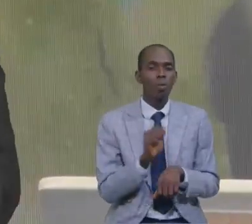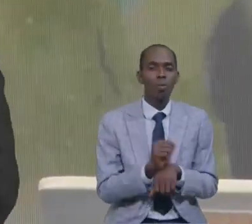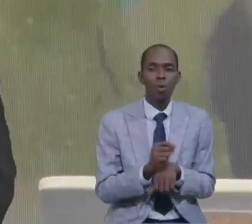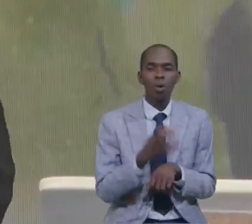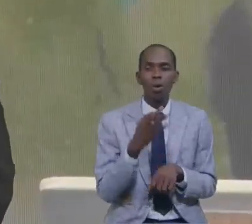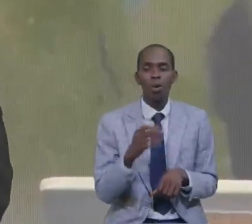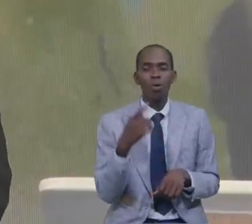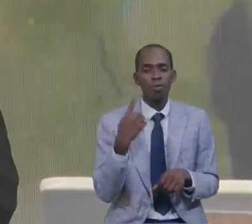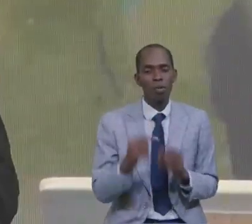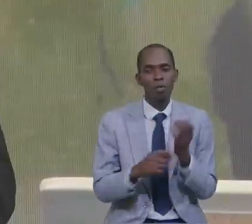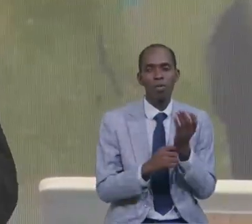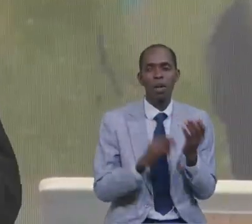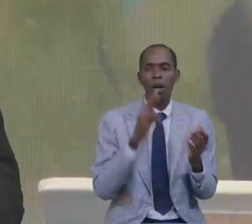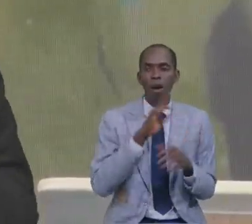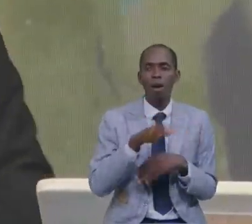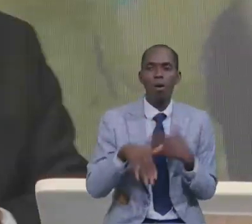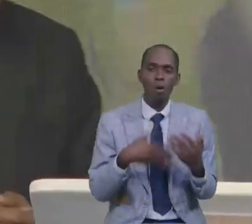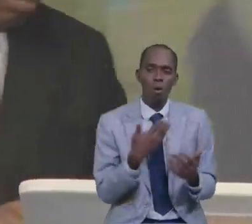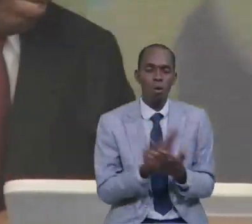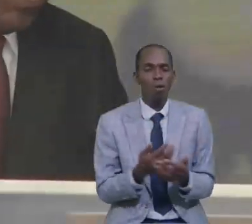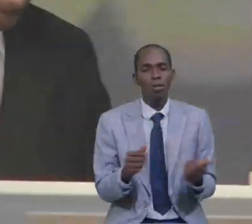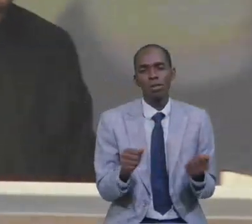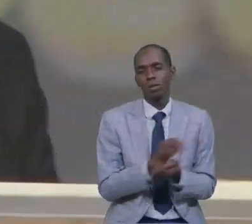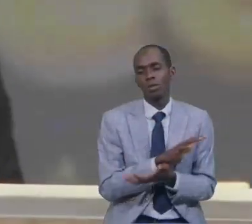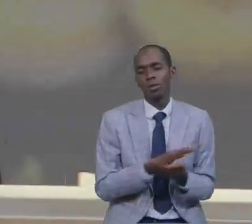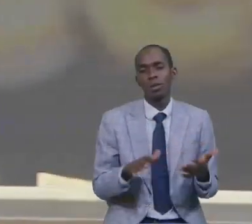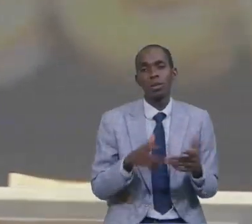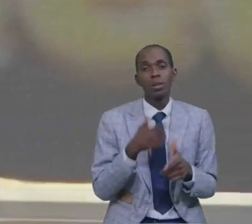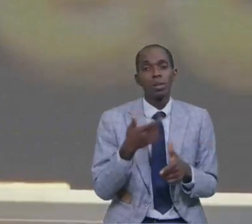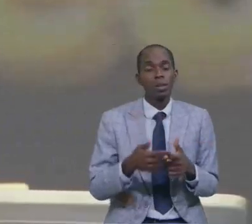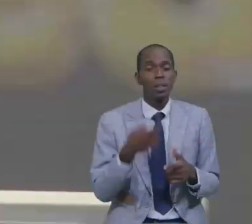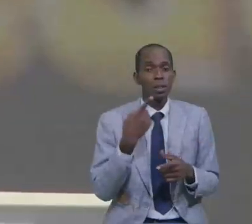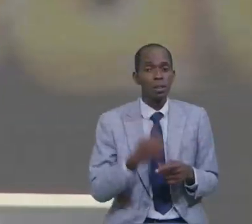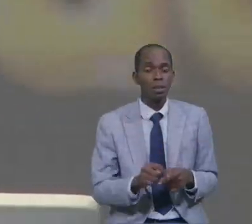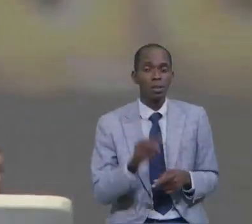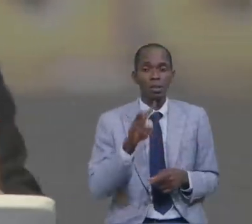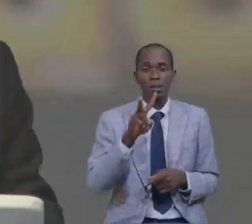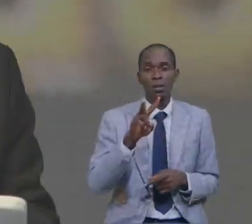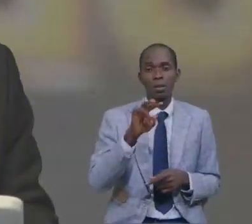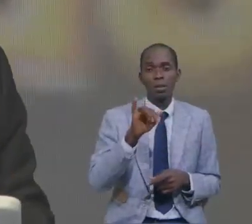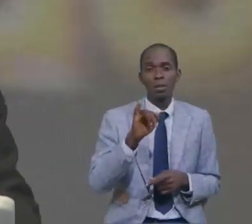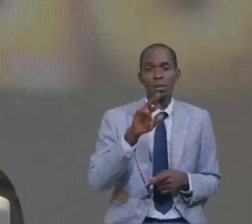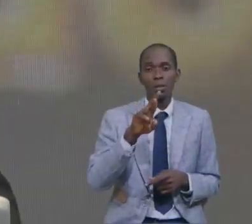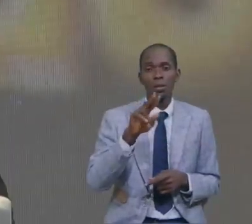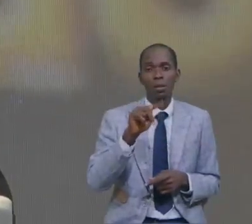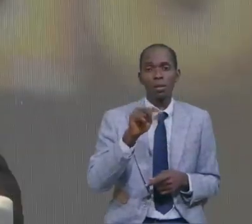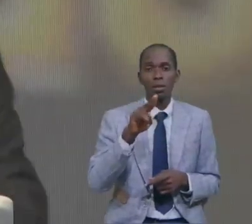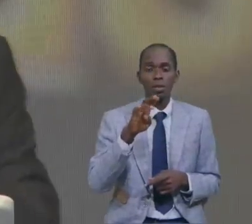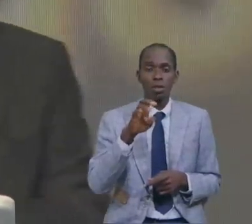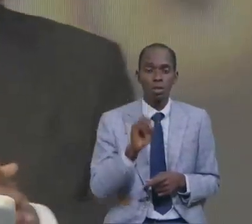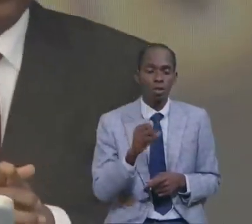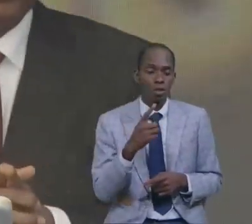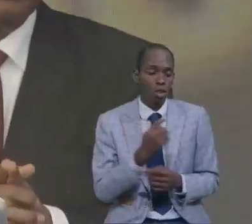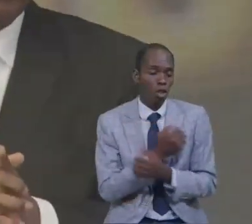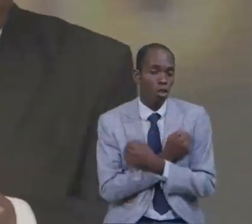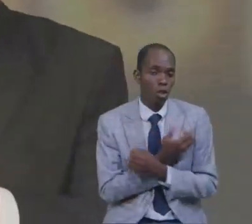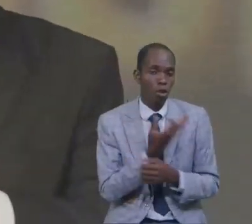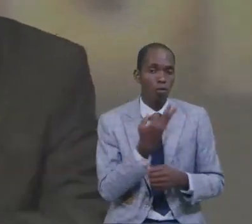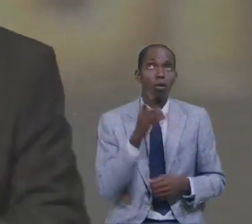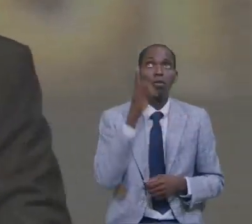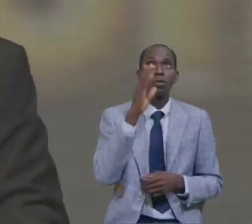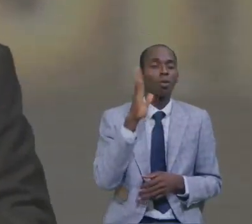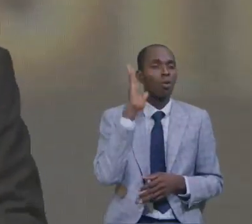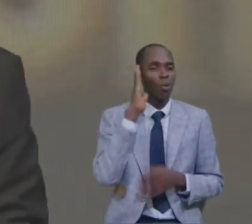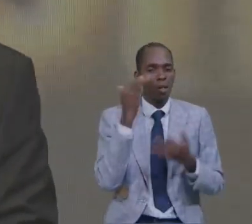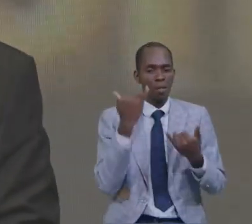God will now be in your heart. In Galatians chapter 5, verse 22. But the fruit